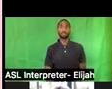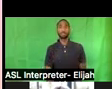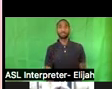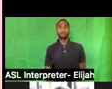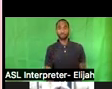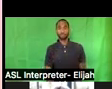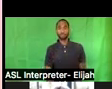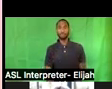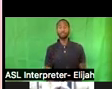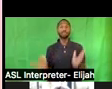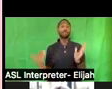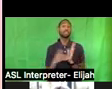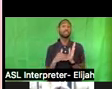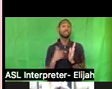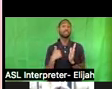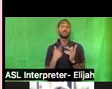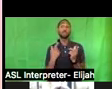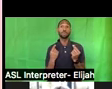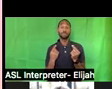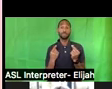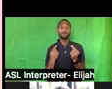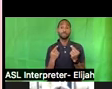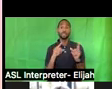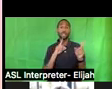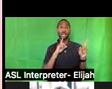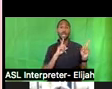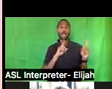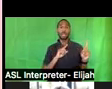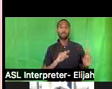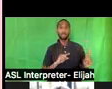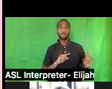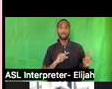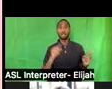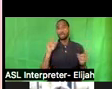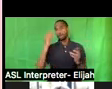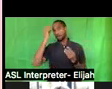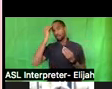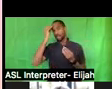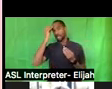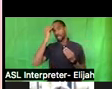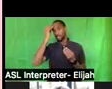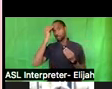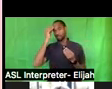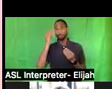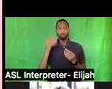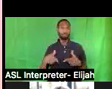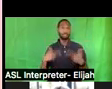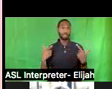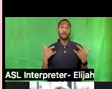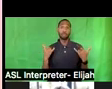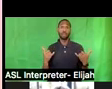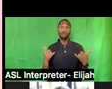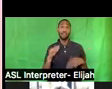And so again, what we're going to be doing is answering and reflecting directly live now